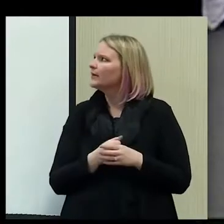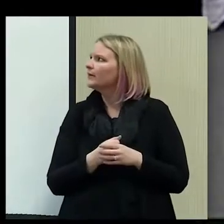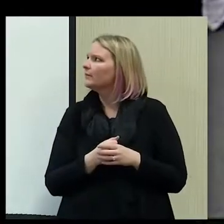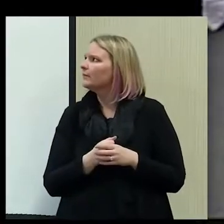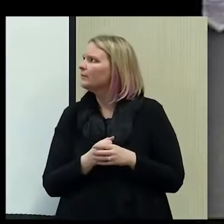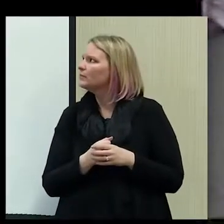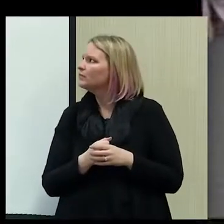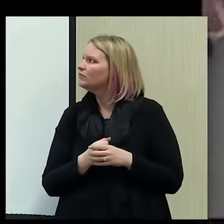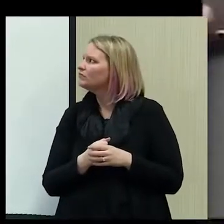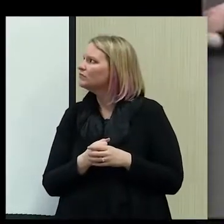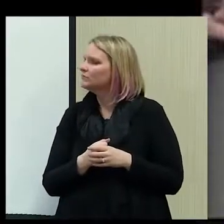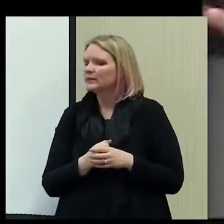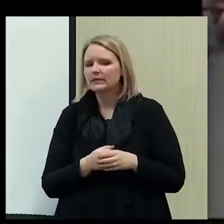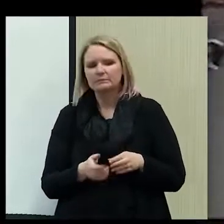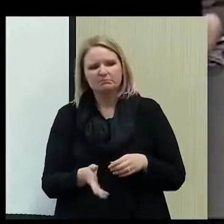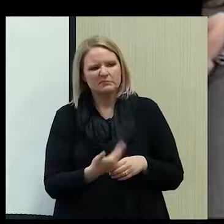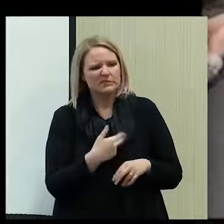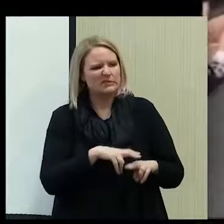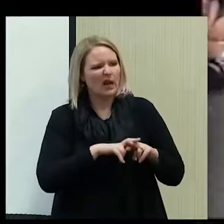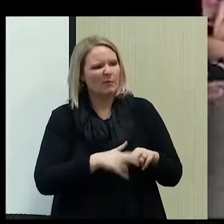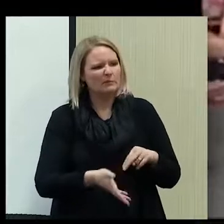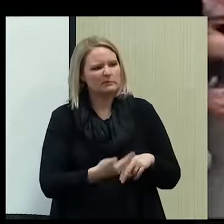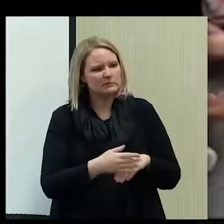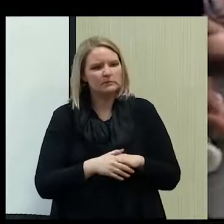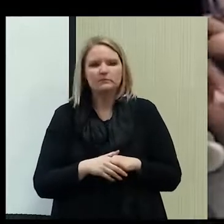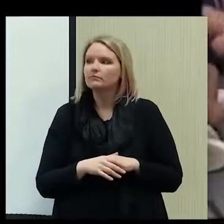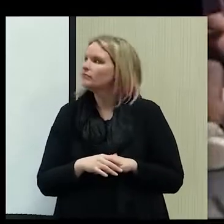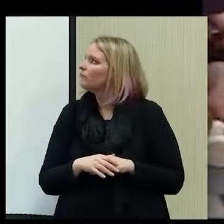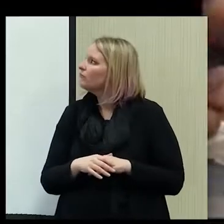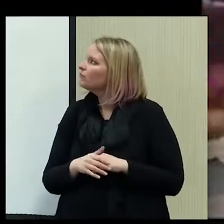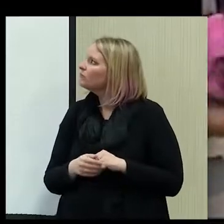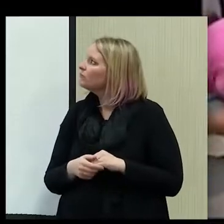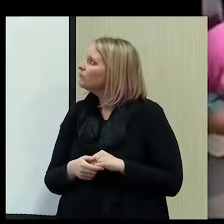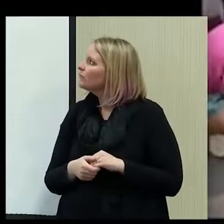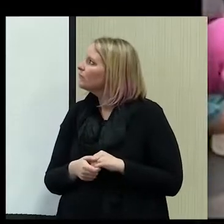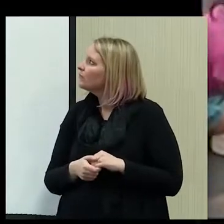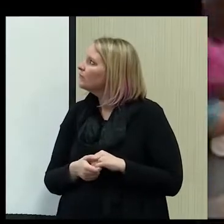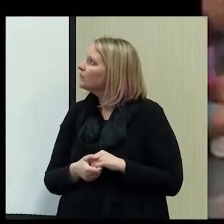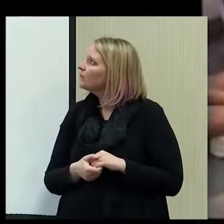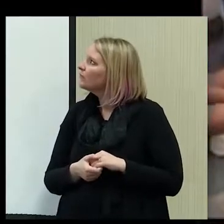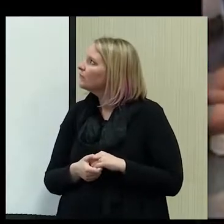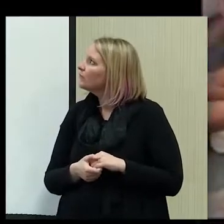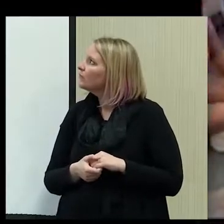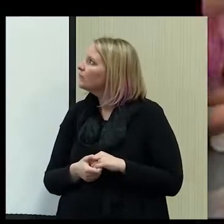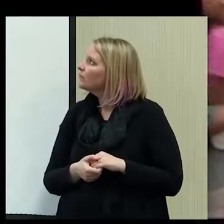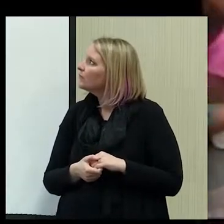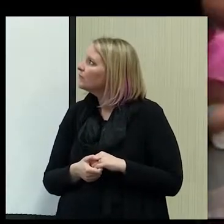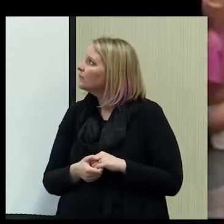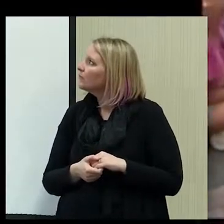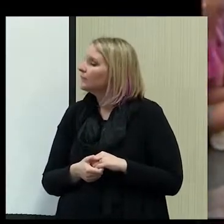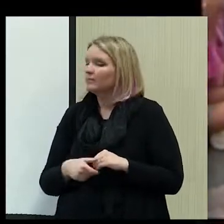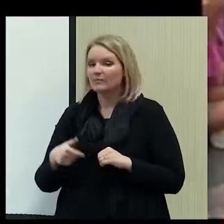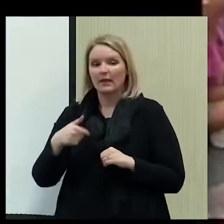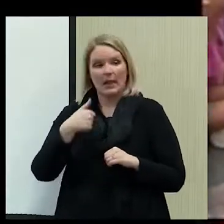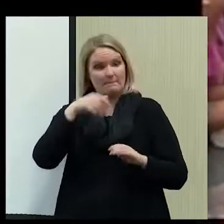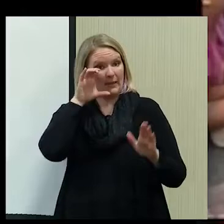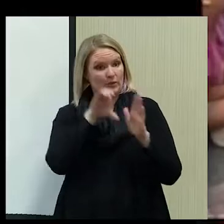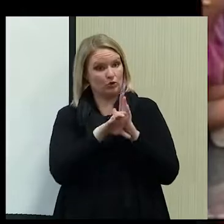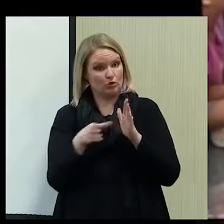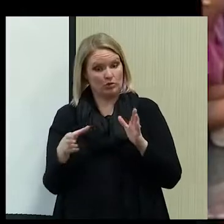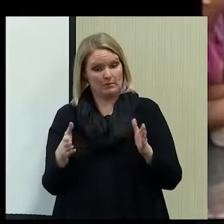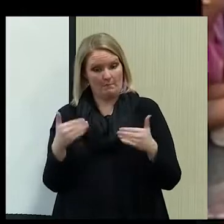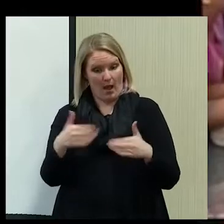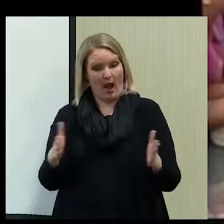Kelsey crisscrosses applesauce, I'll show everybody what we're going to do. I'm going to put my picture in my